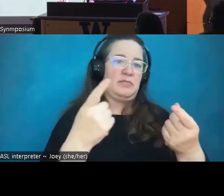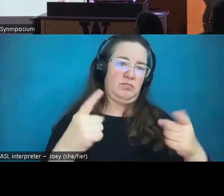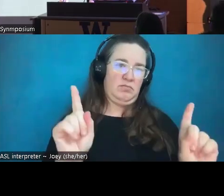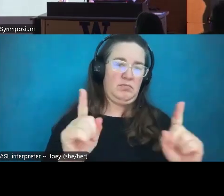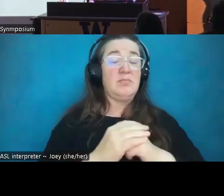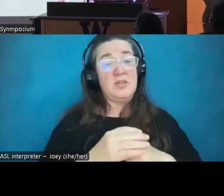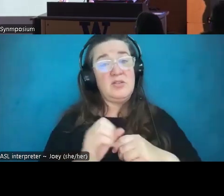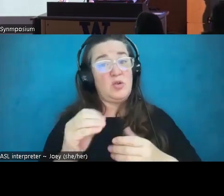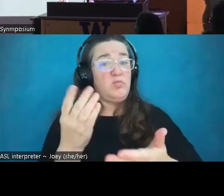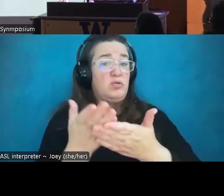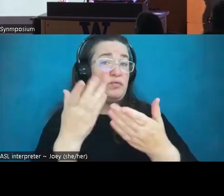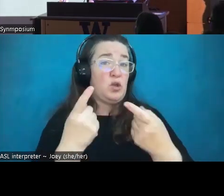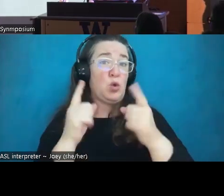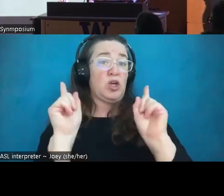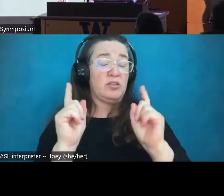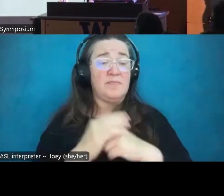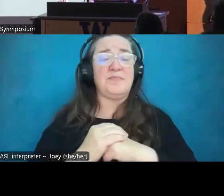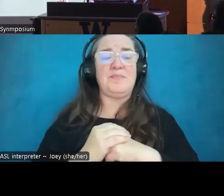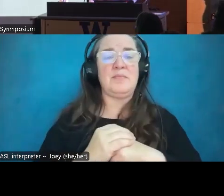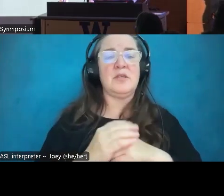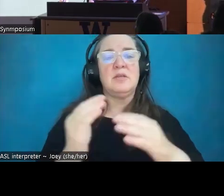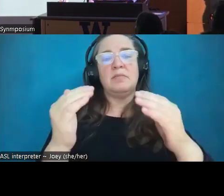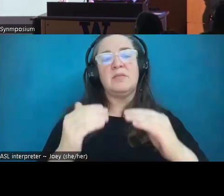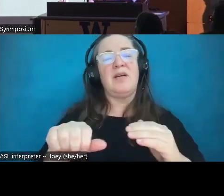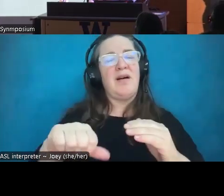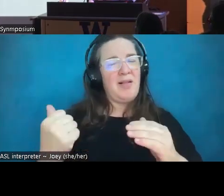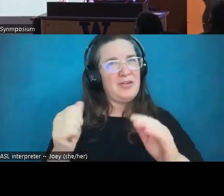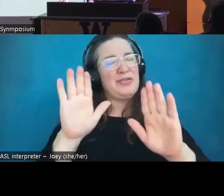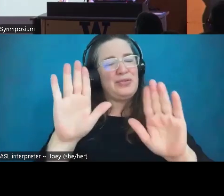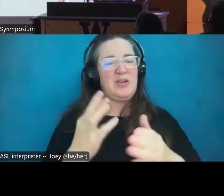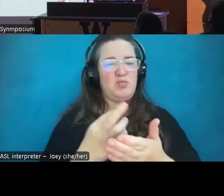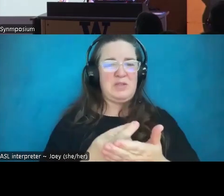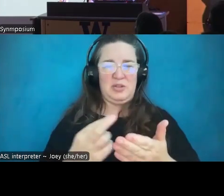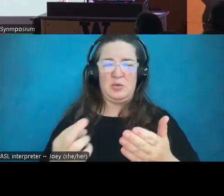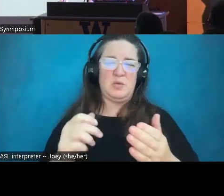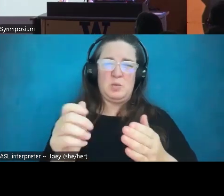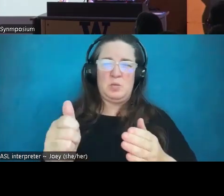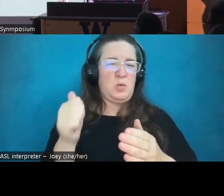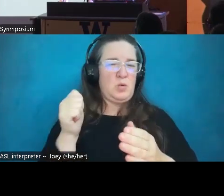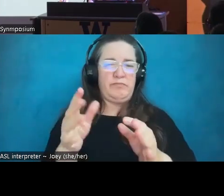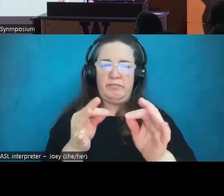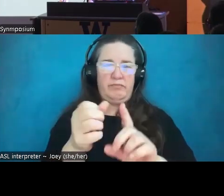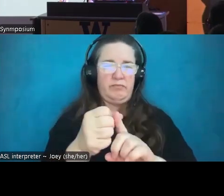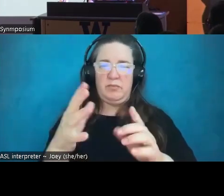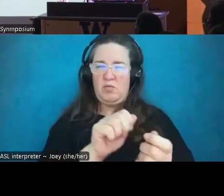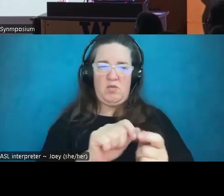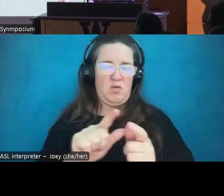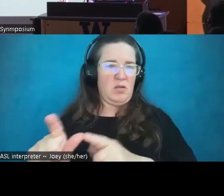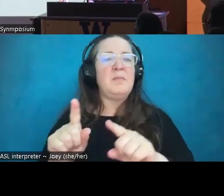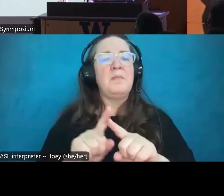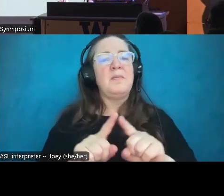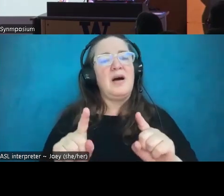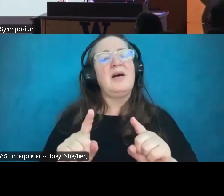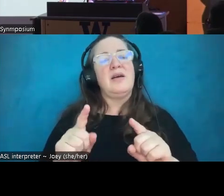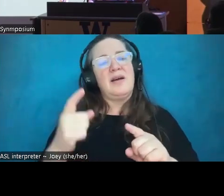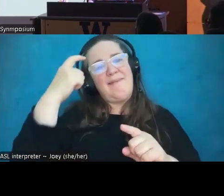Another great resource, and I won't go into everything on this slide, but cognitive rehabilitation. This is something that in